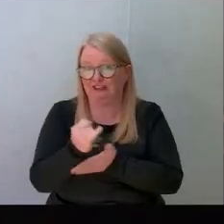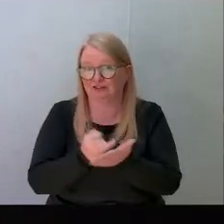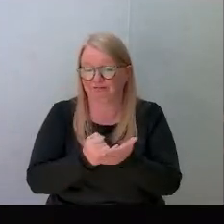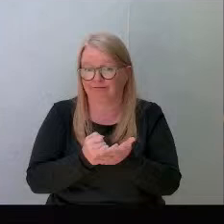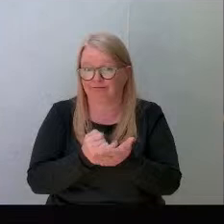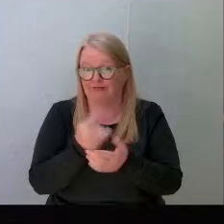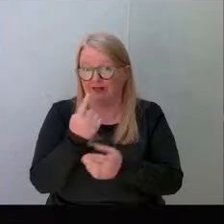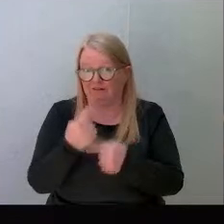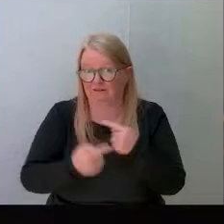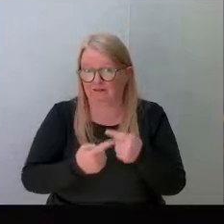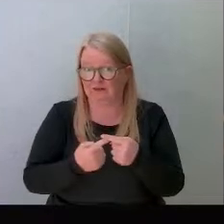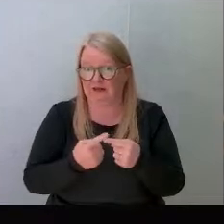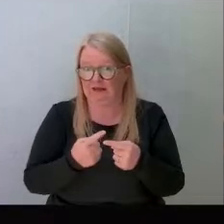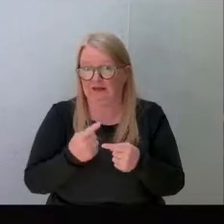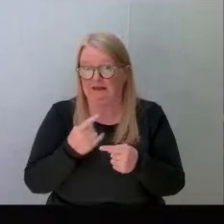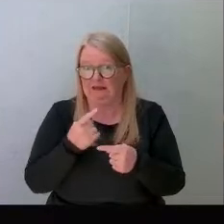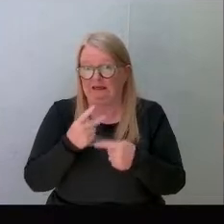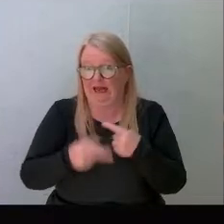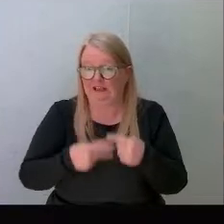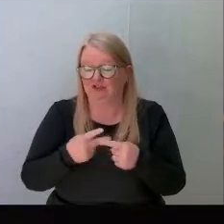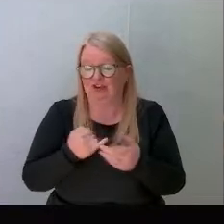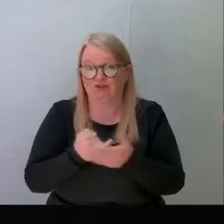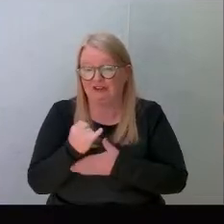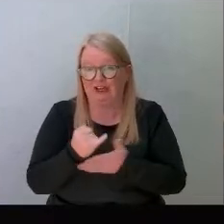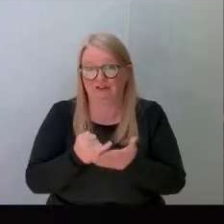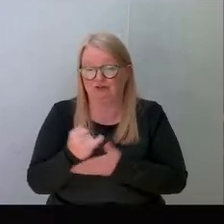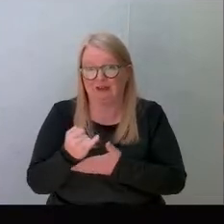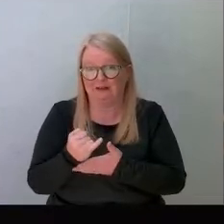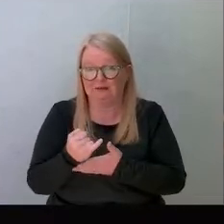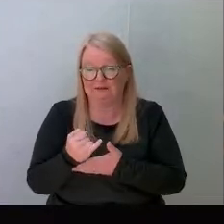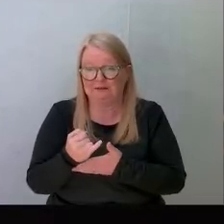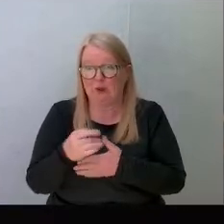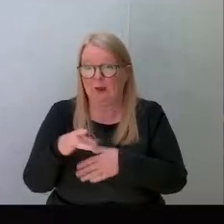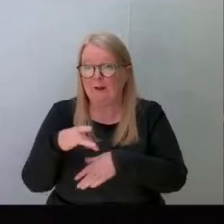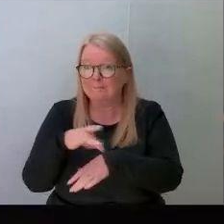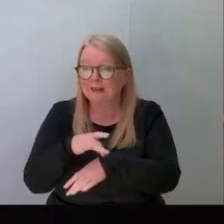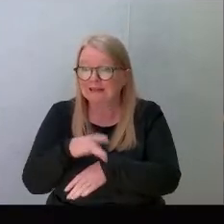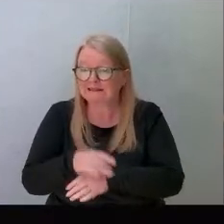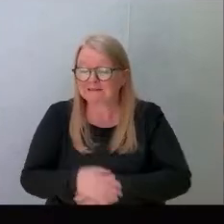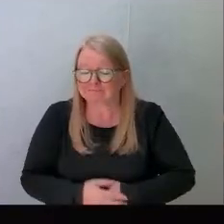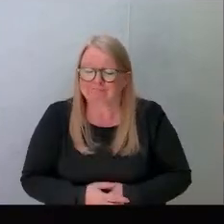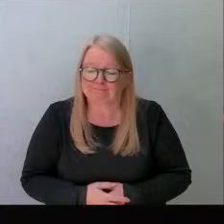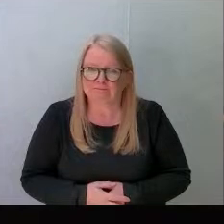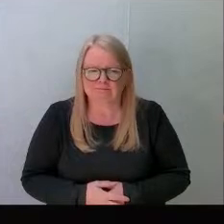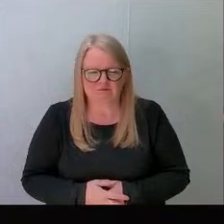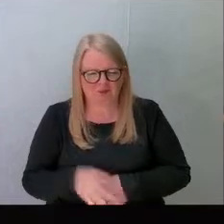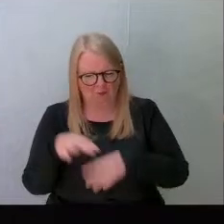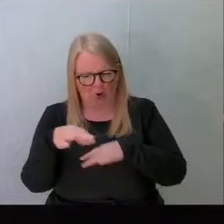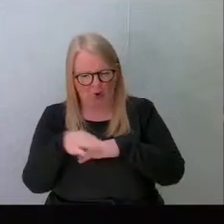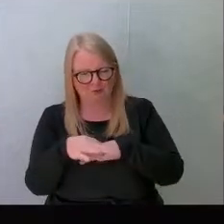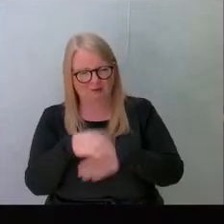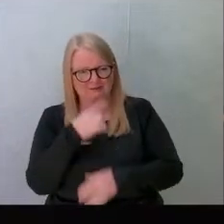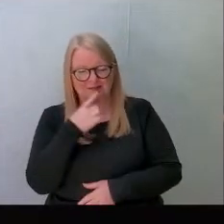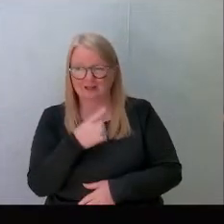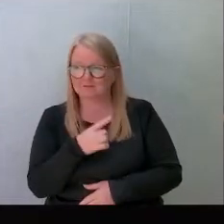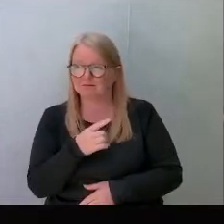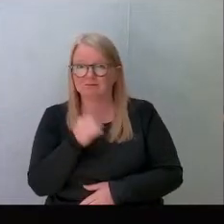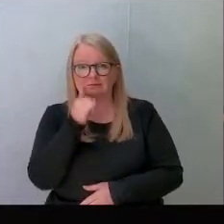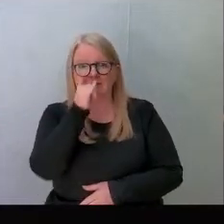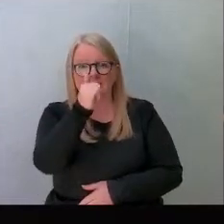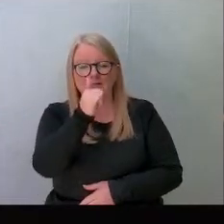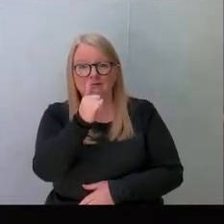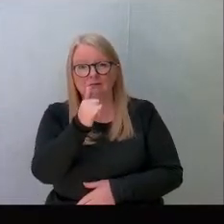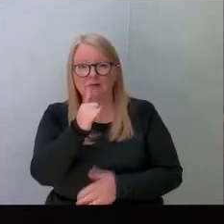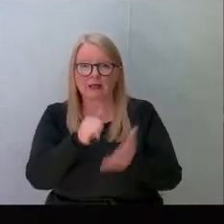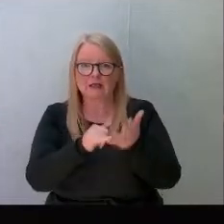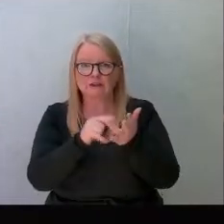years running. Nobody wanted to offer me a place in medicine. And so my husband actually said, why don't you pick up the phone and ring Southampton, your